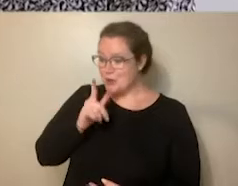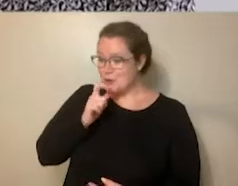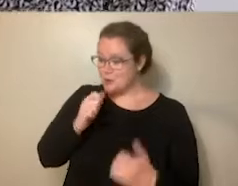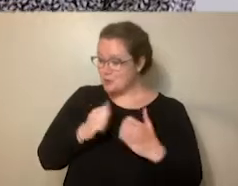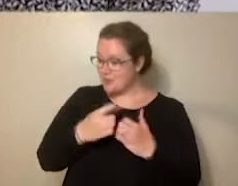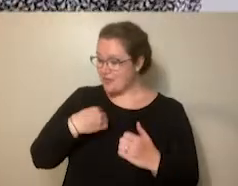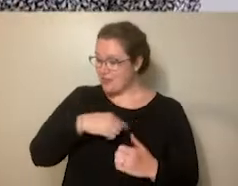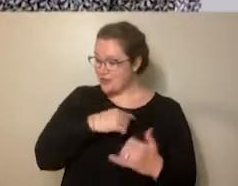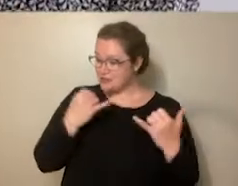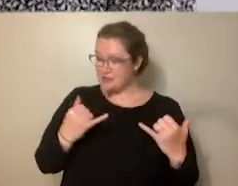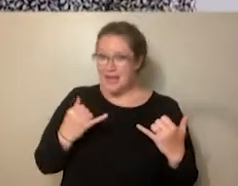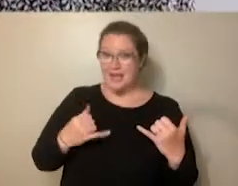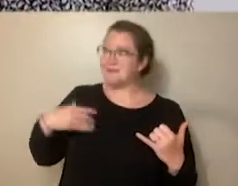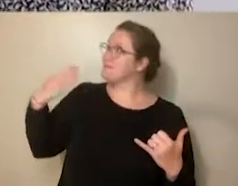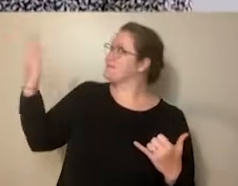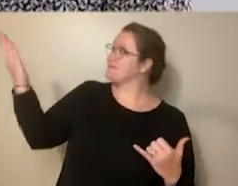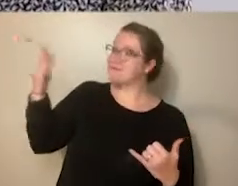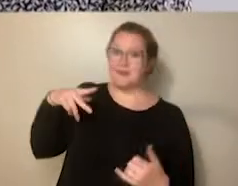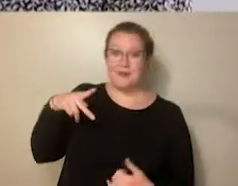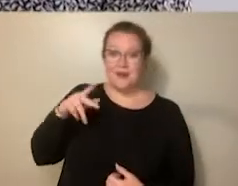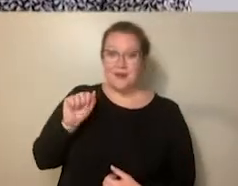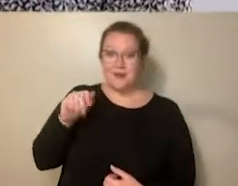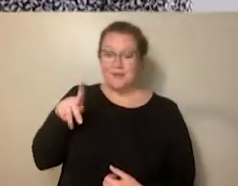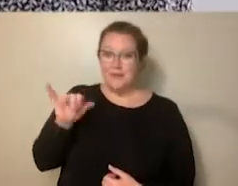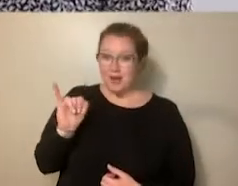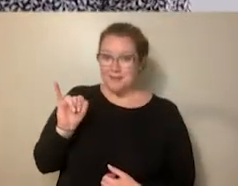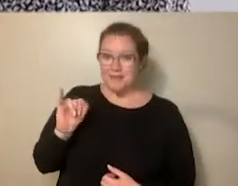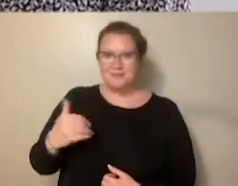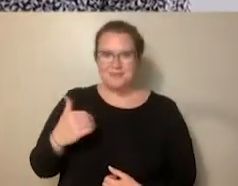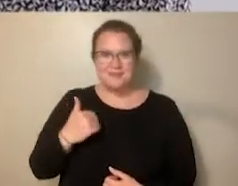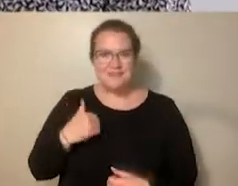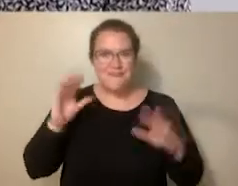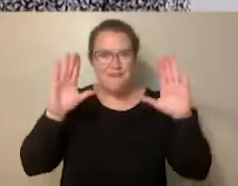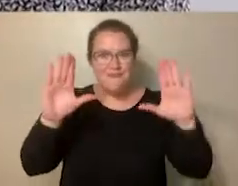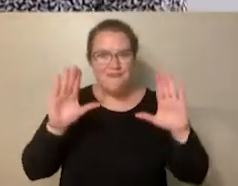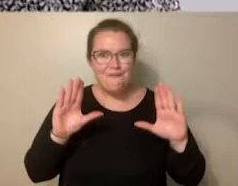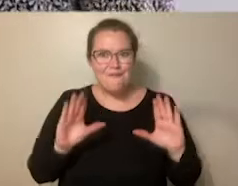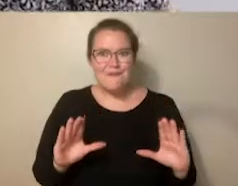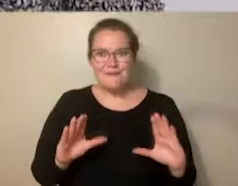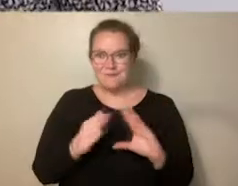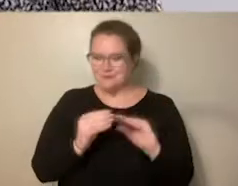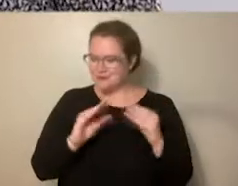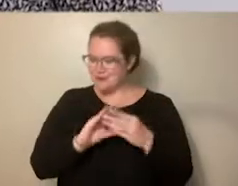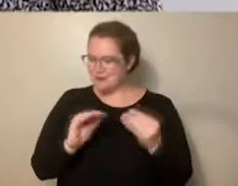today. It's Poppy. Hey. We have got an awesome story today. Click, clack.